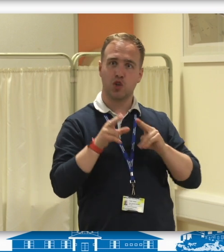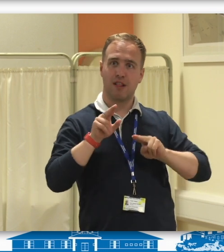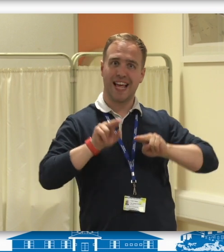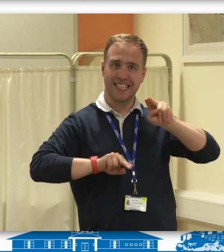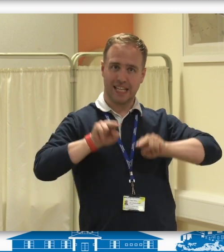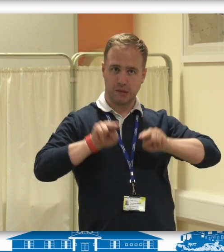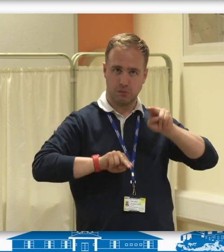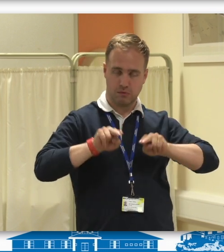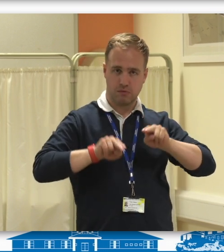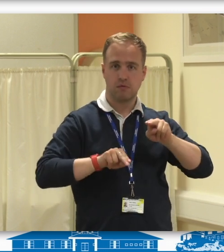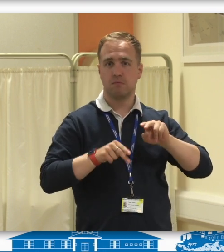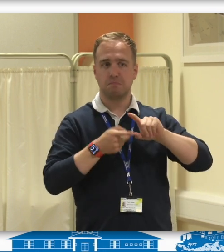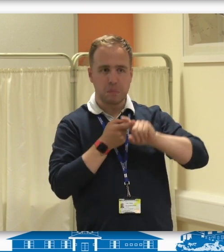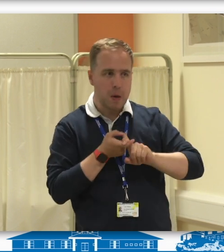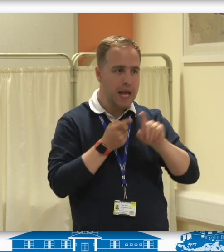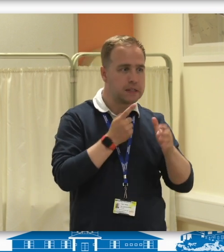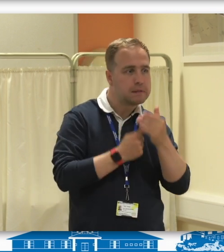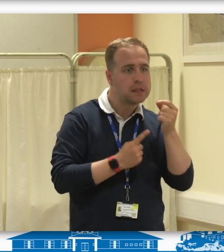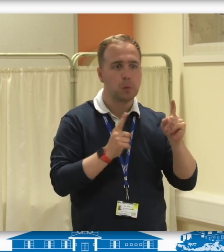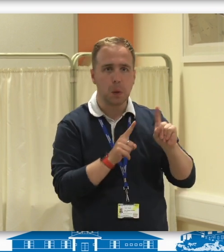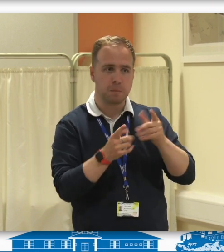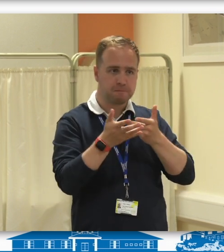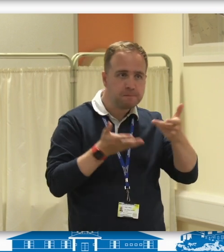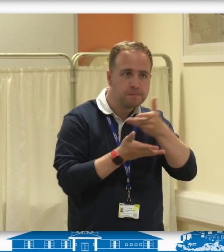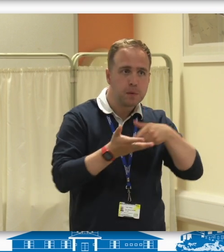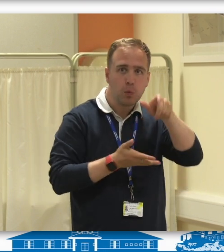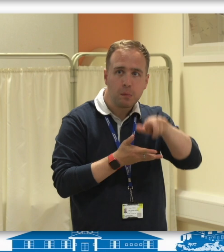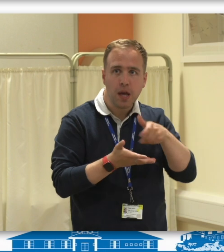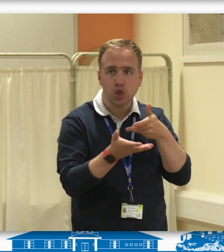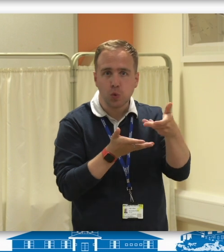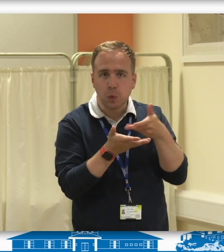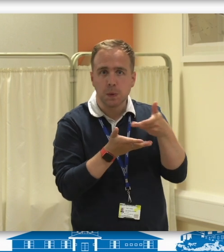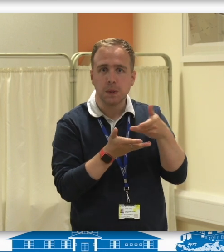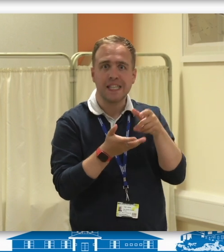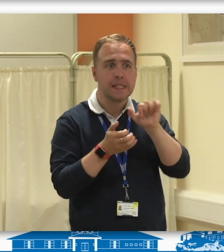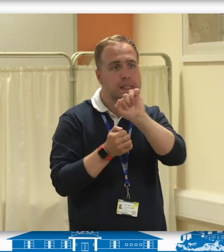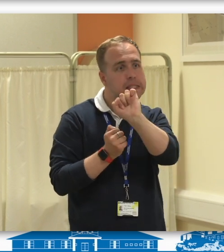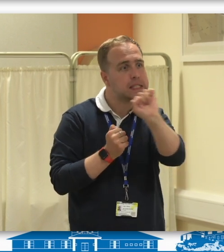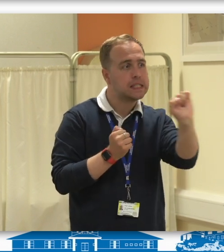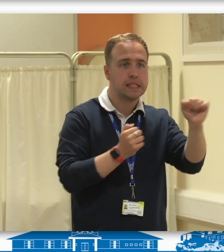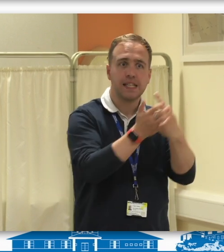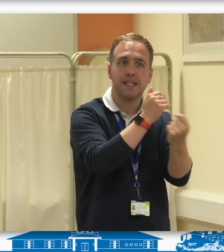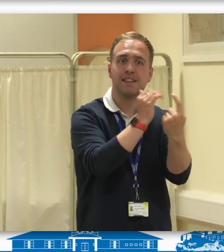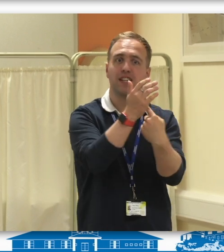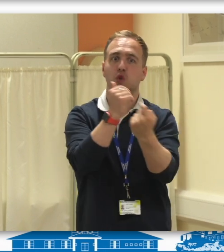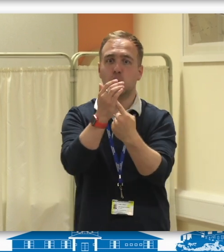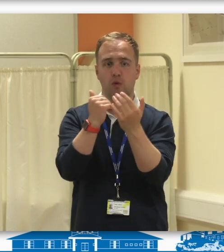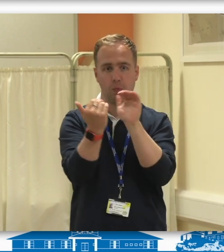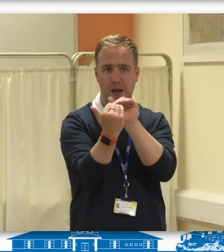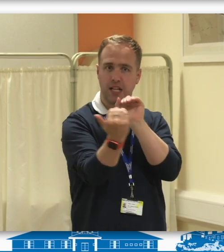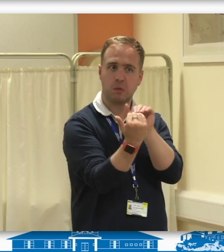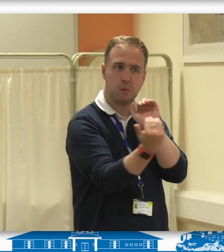assessment, obviously depending on what we find and what we discuss with the patient, each patient's needs are individually tailored. So